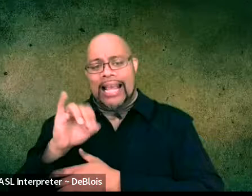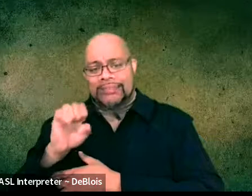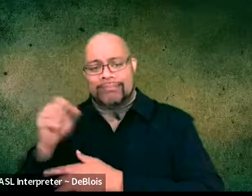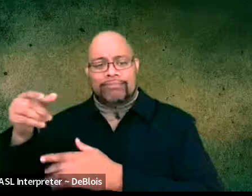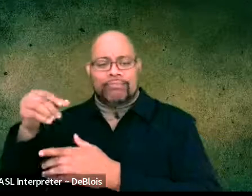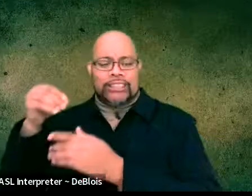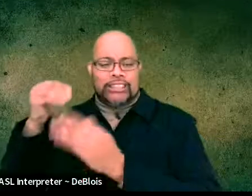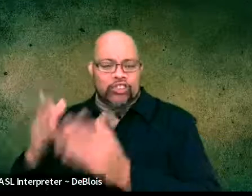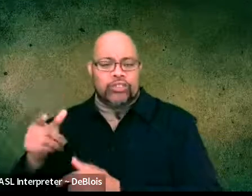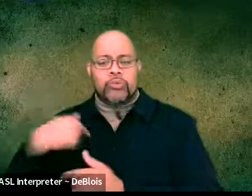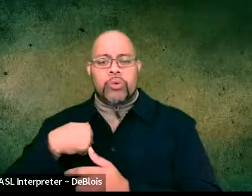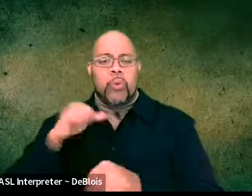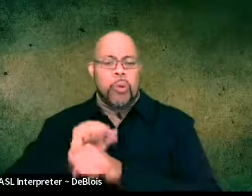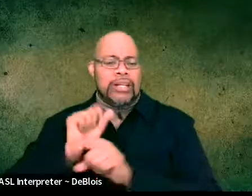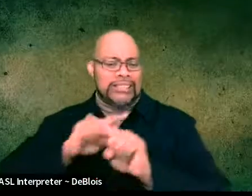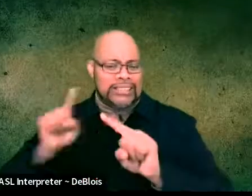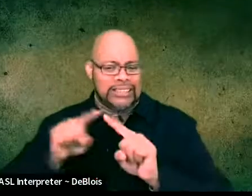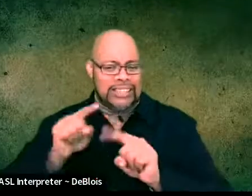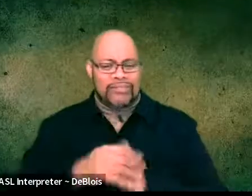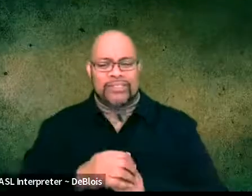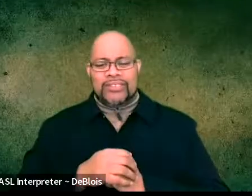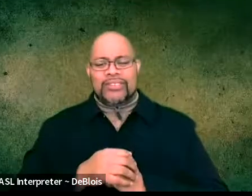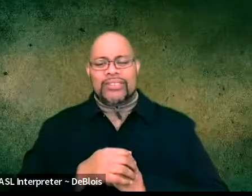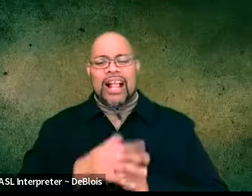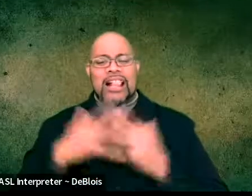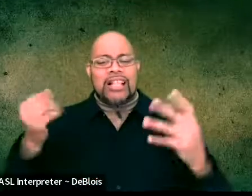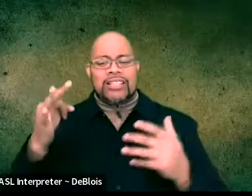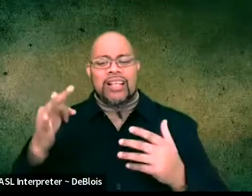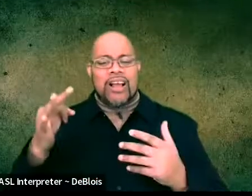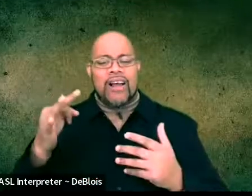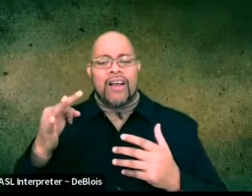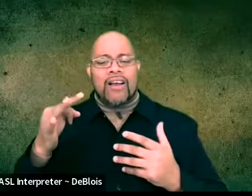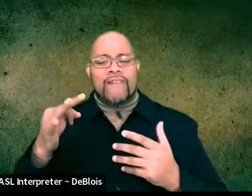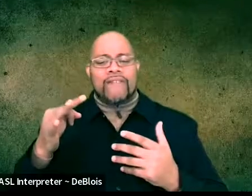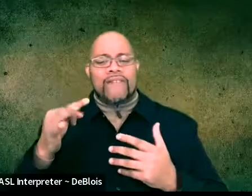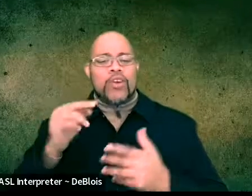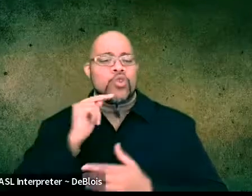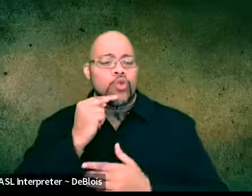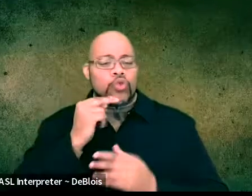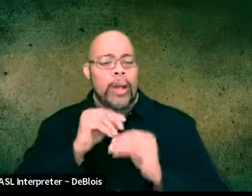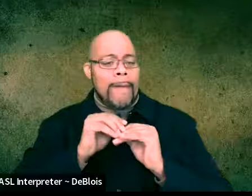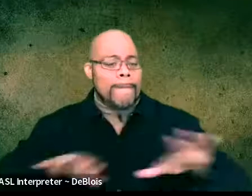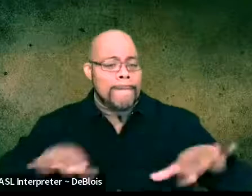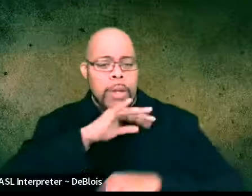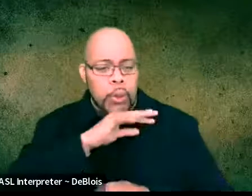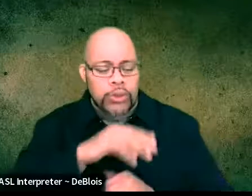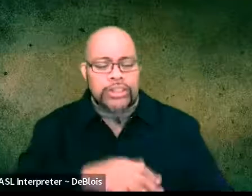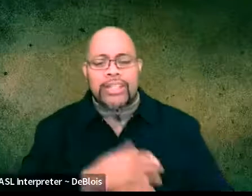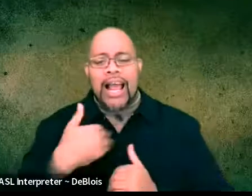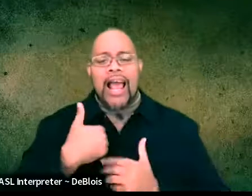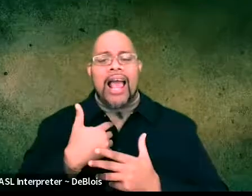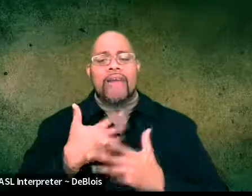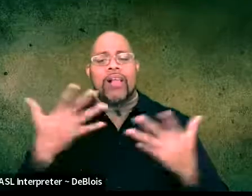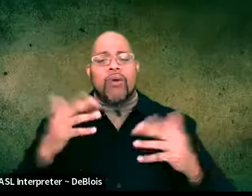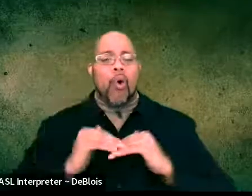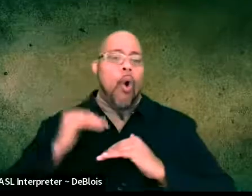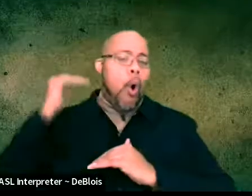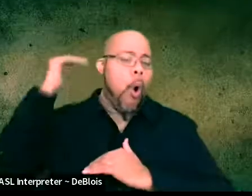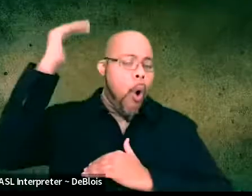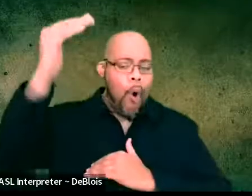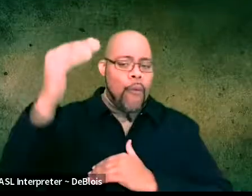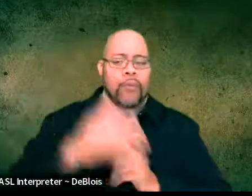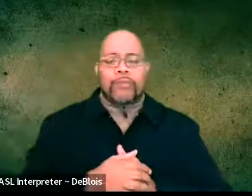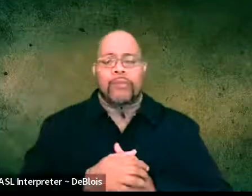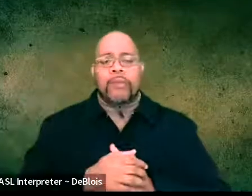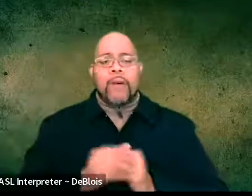like macroalgal blooms. There's these huge, lots of eutrophication, nutrient pollution, and they have these huge algal blooms. And so